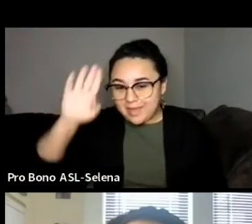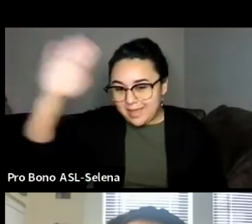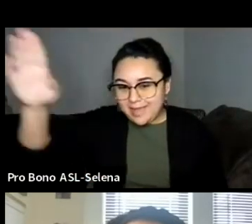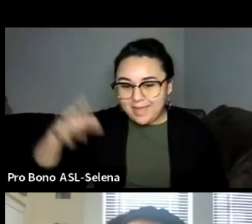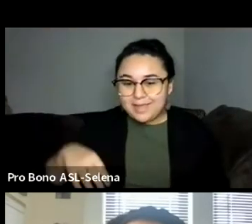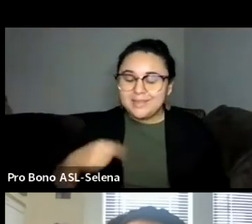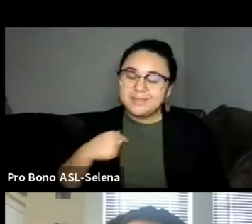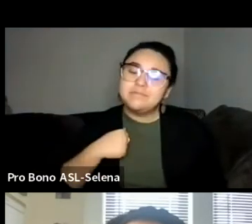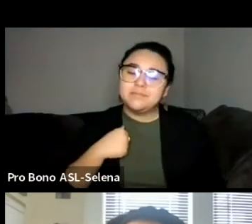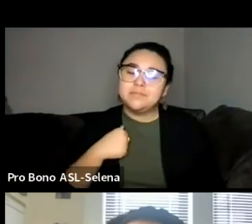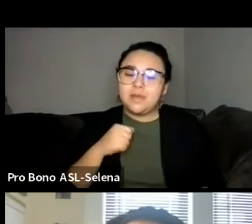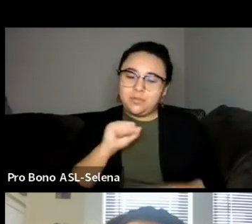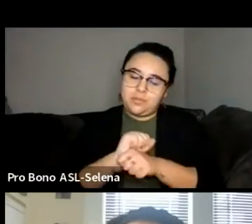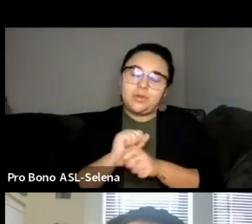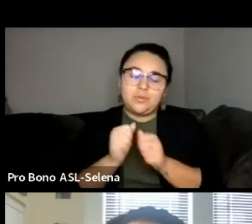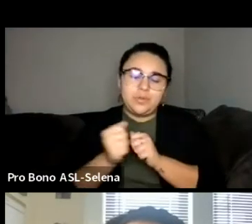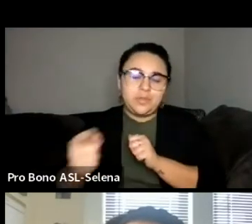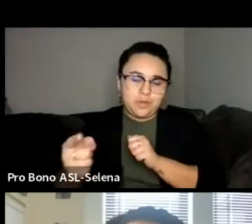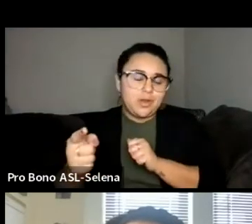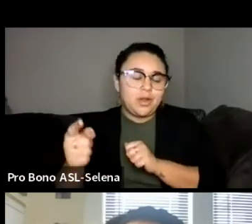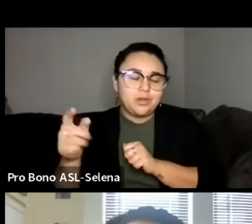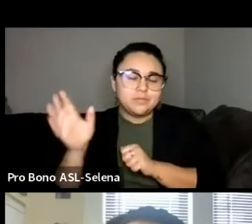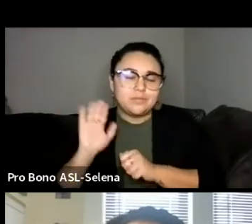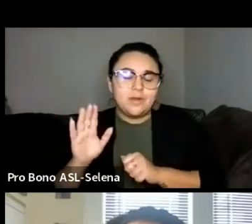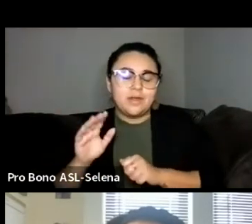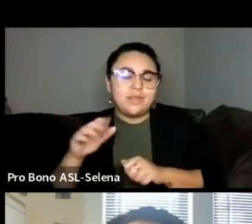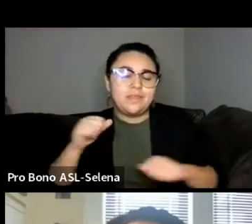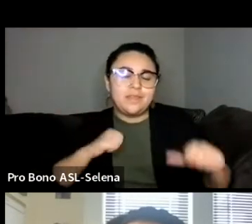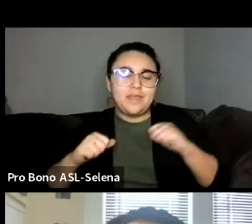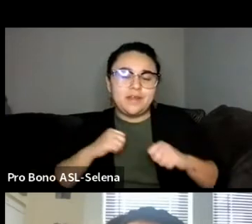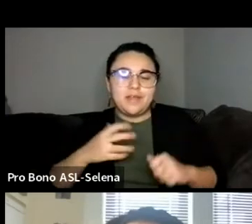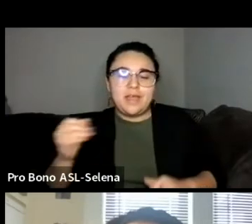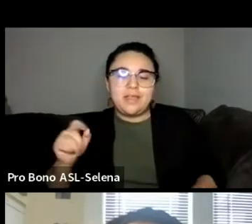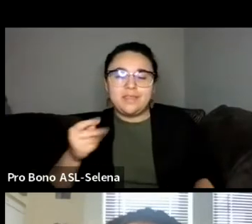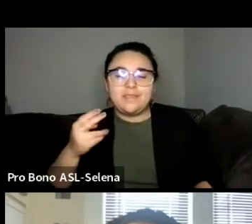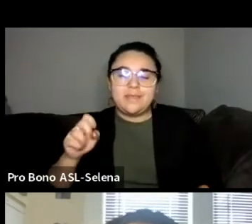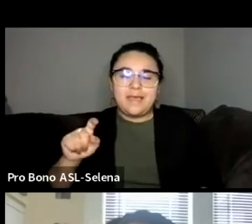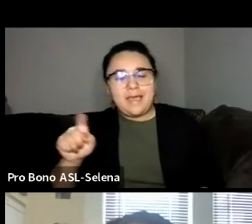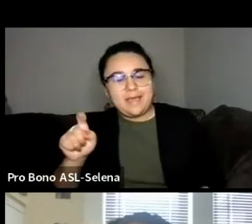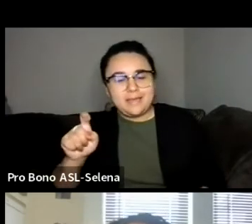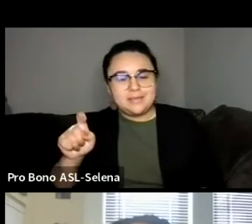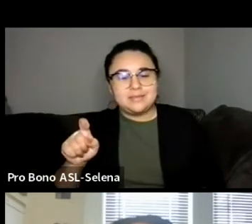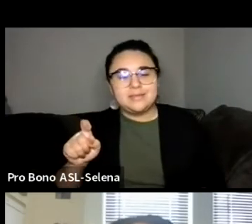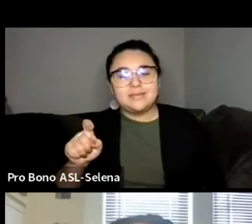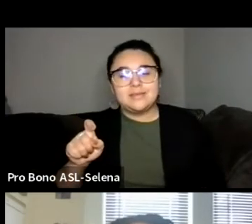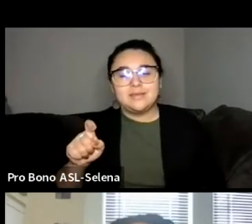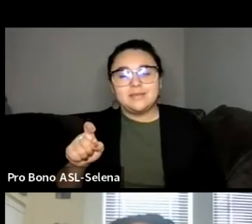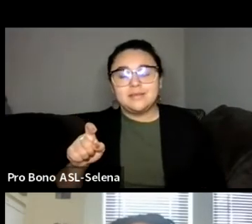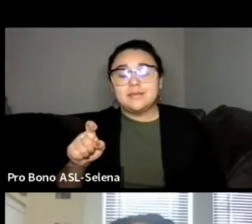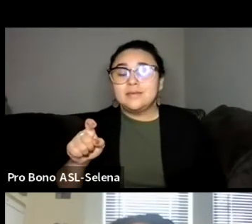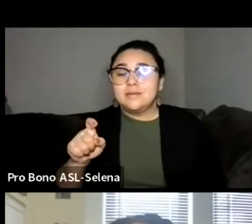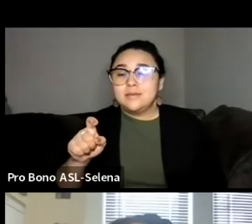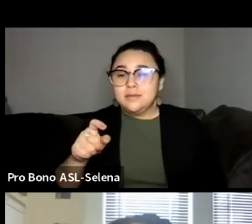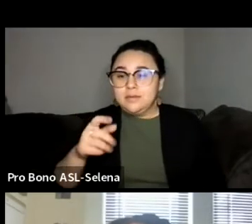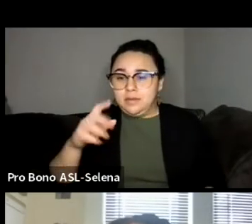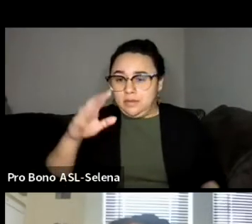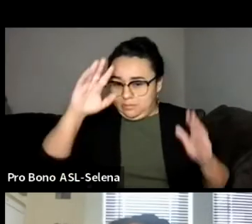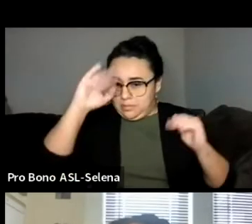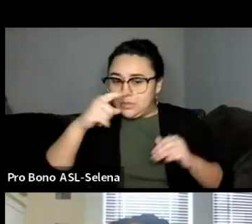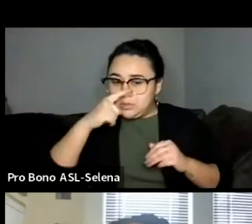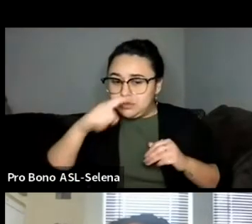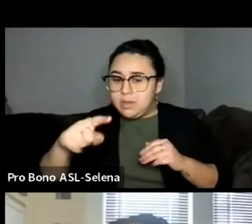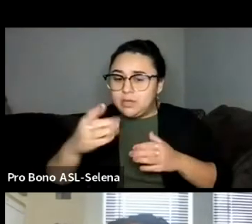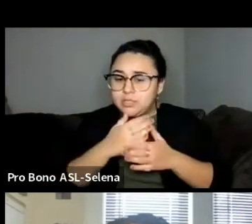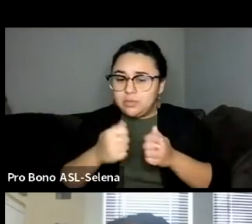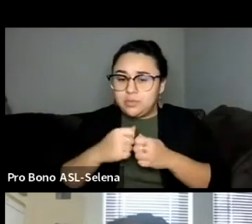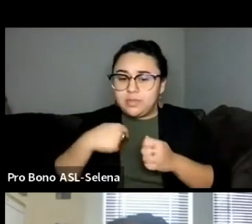I've had the pleasure of working with Lanish with Theater in the X. And I was hoping that you could just share with us a little bit about the company that you